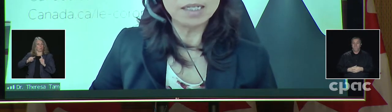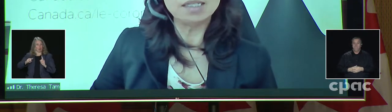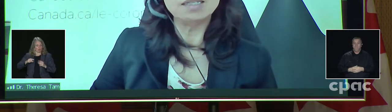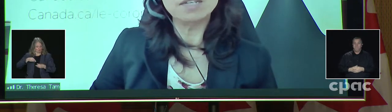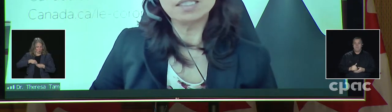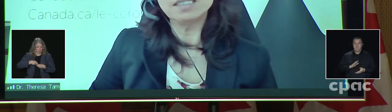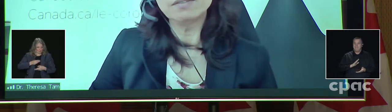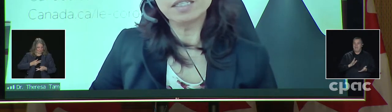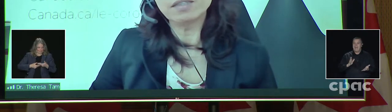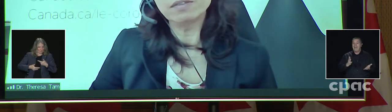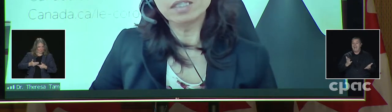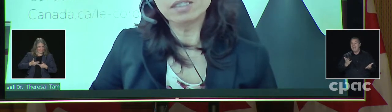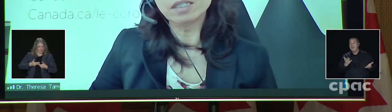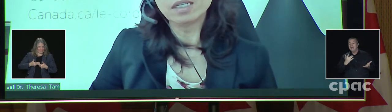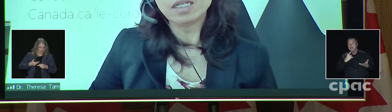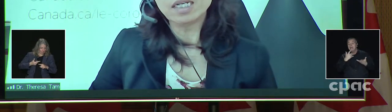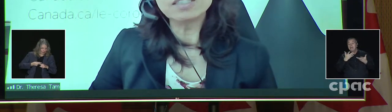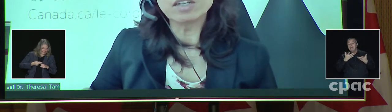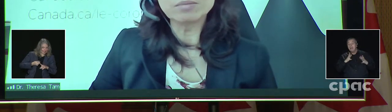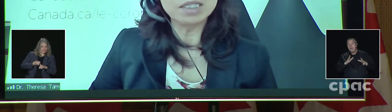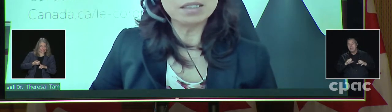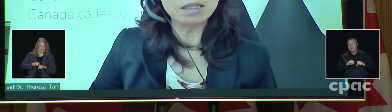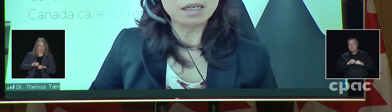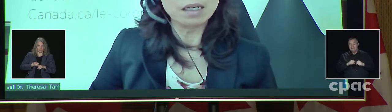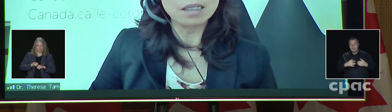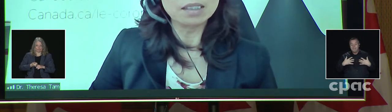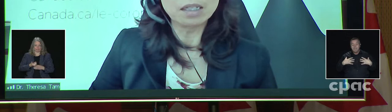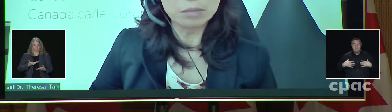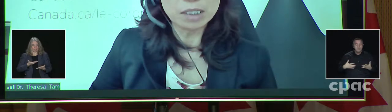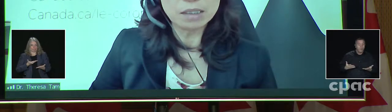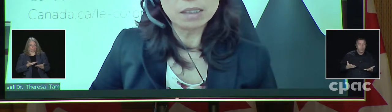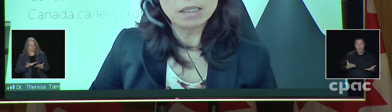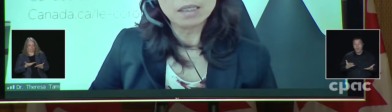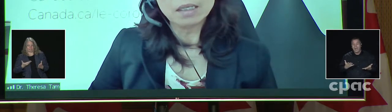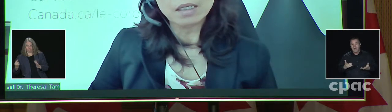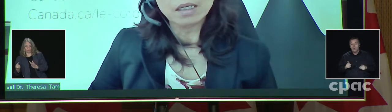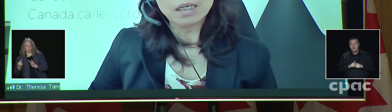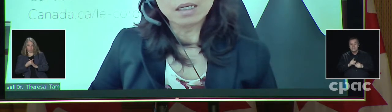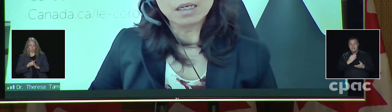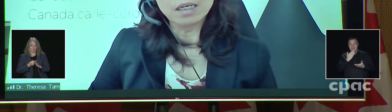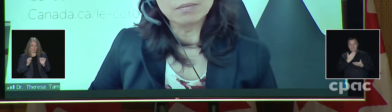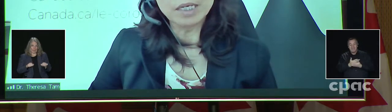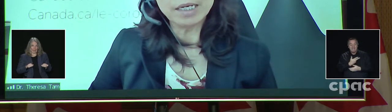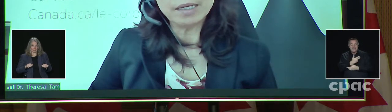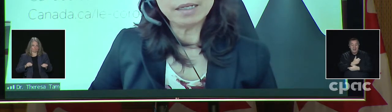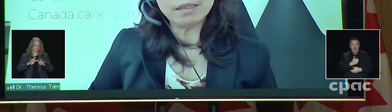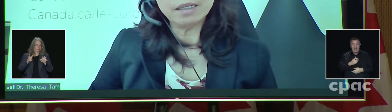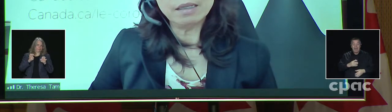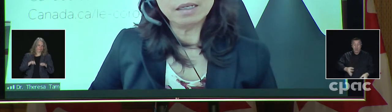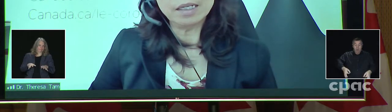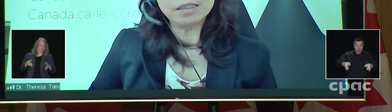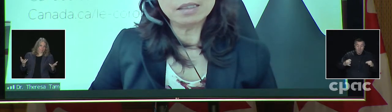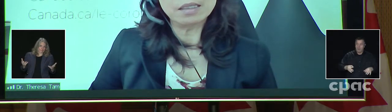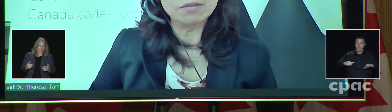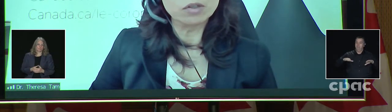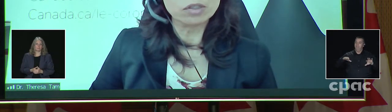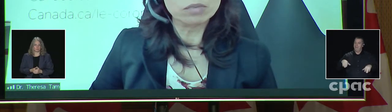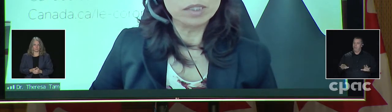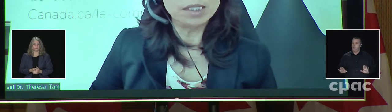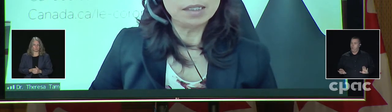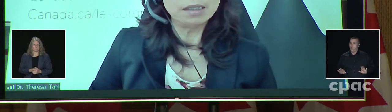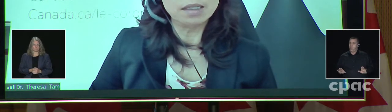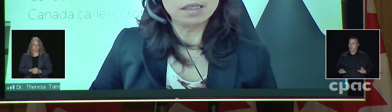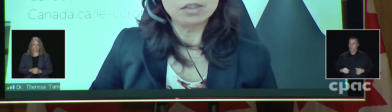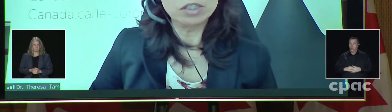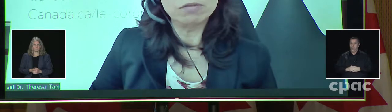system, and the vaccine effectiveness has not been determined. I think that, of course,